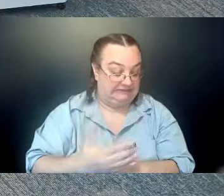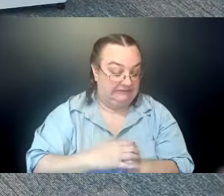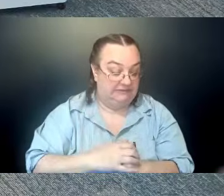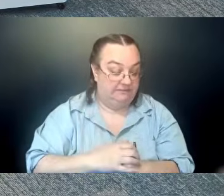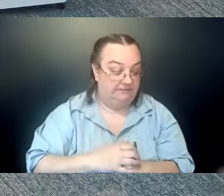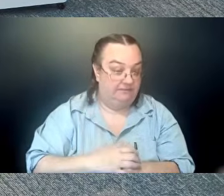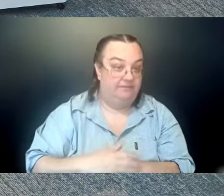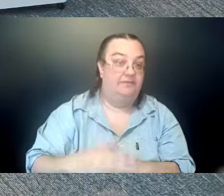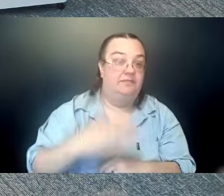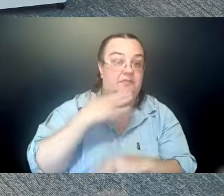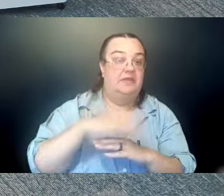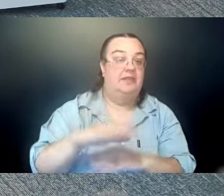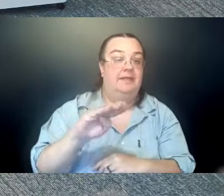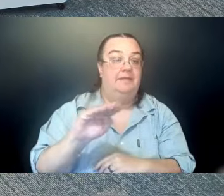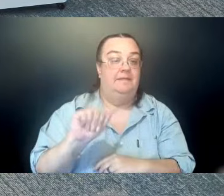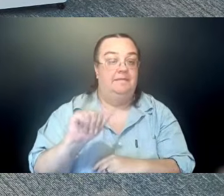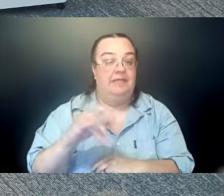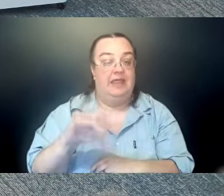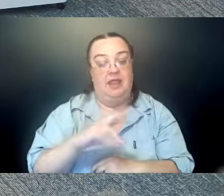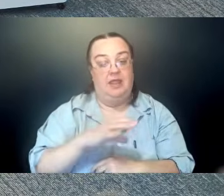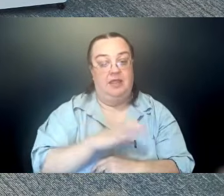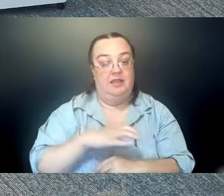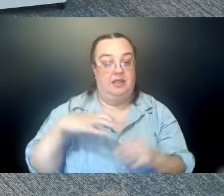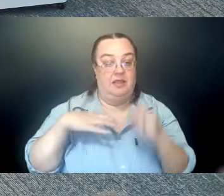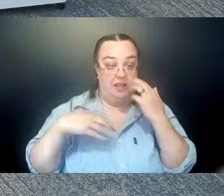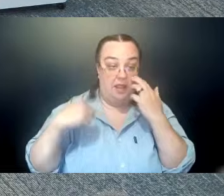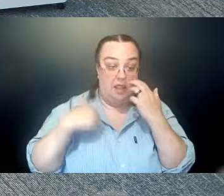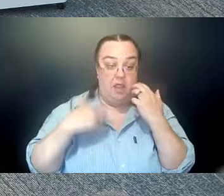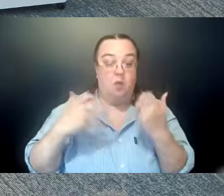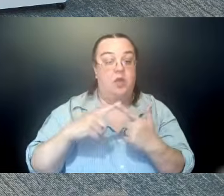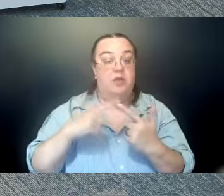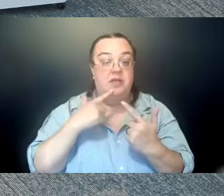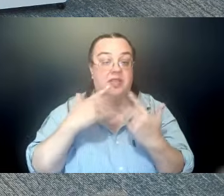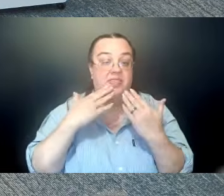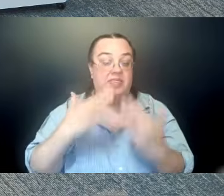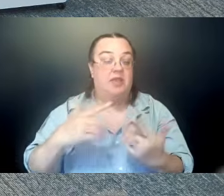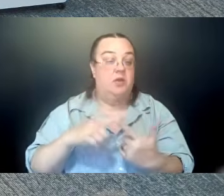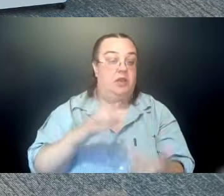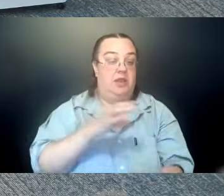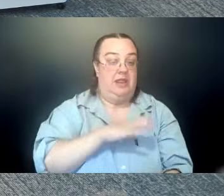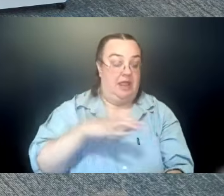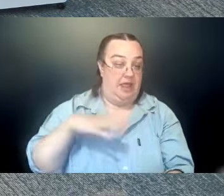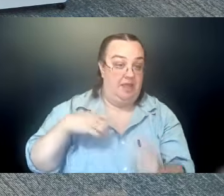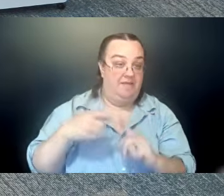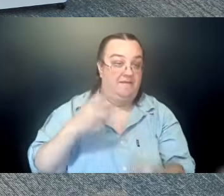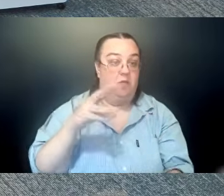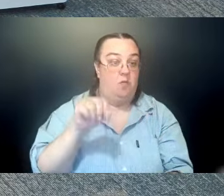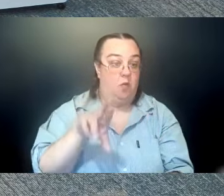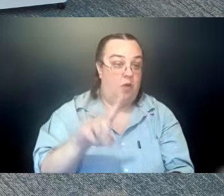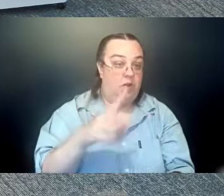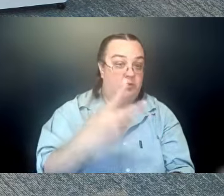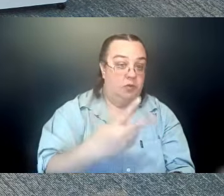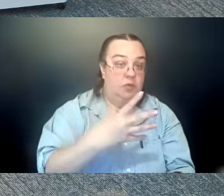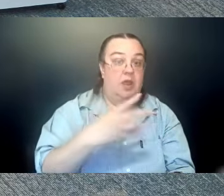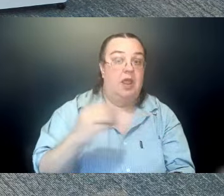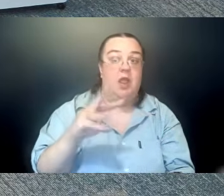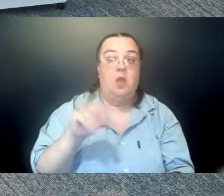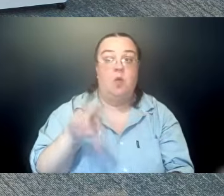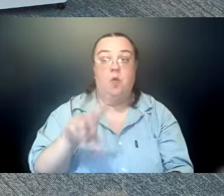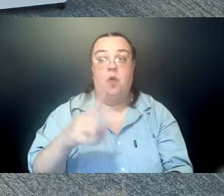Good evening, Mayor and Council. I want to thank the councilmen from Ward 2 and 4